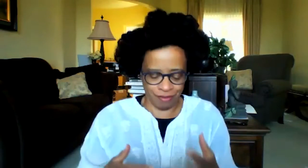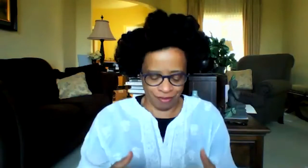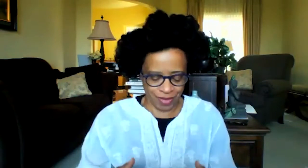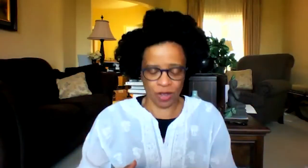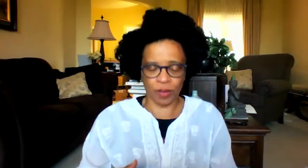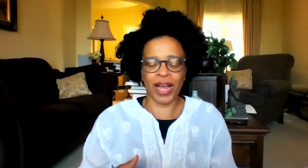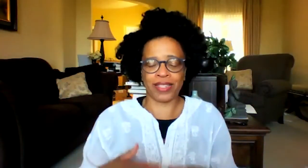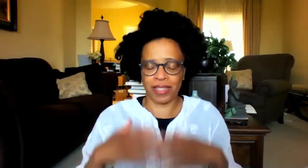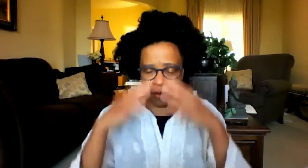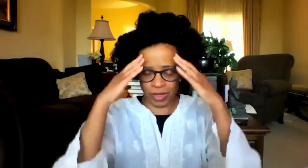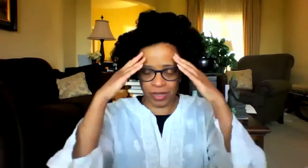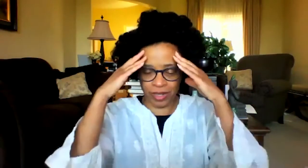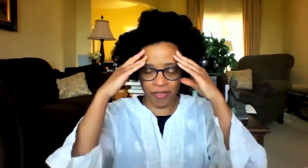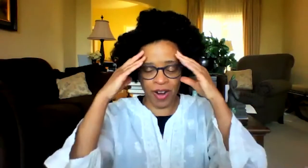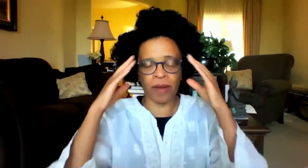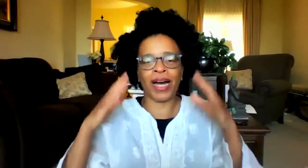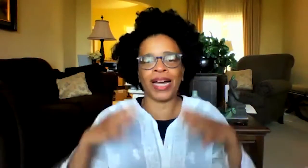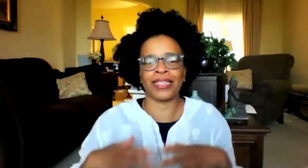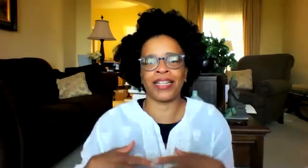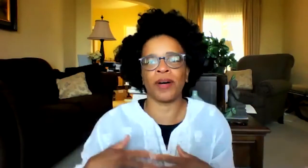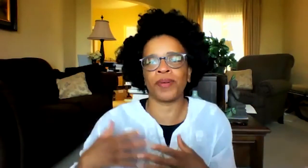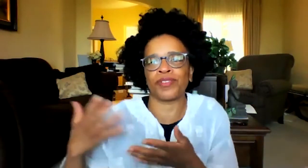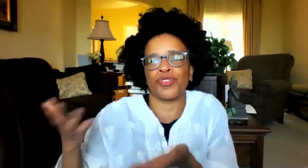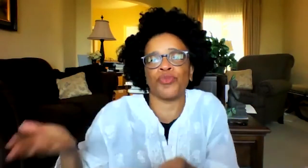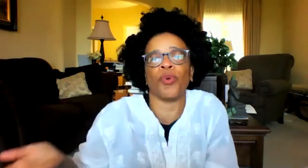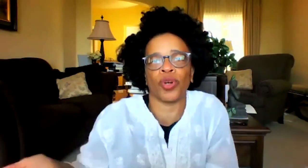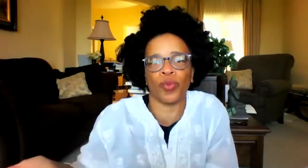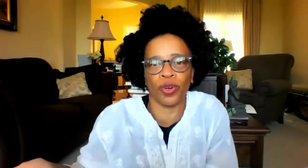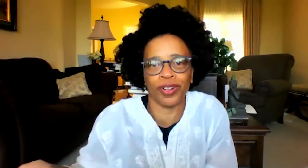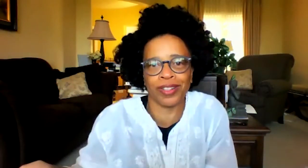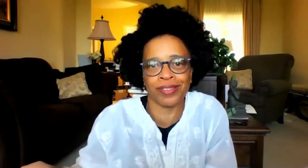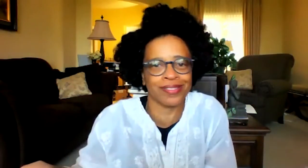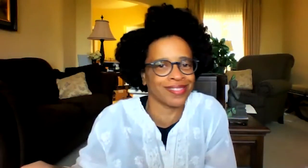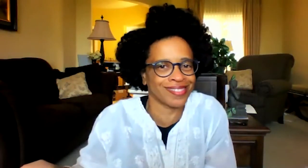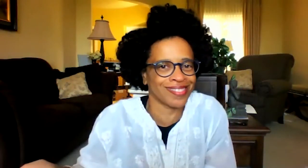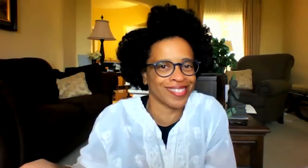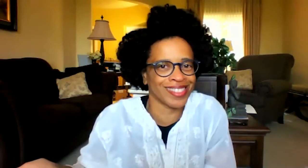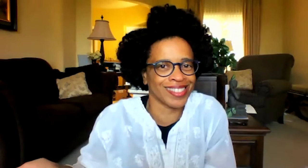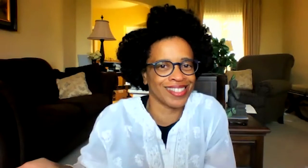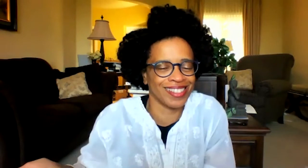the practices help clarify our mind and help us do more at work.